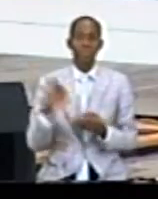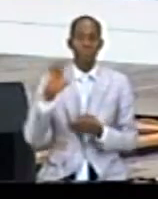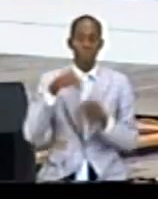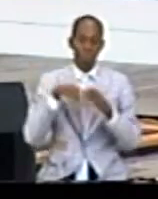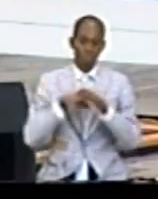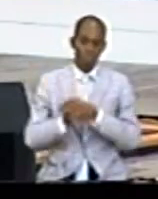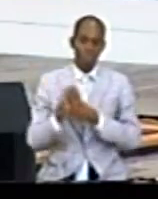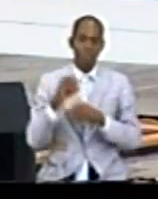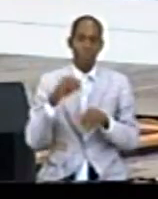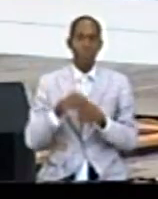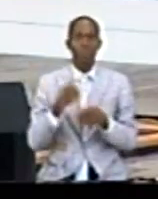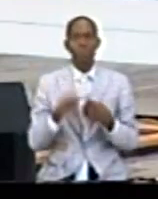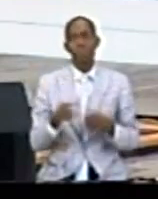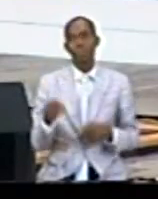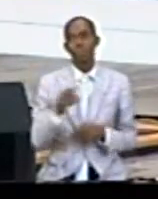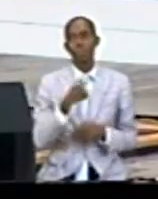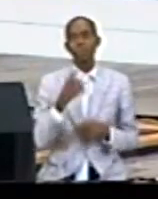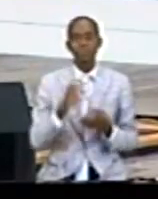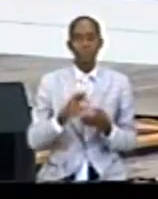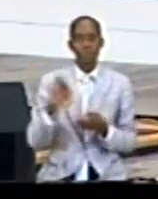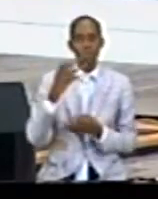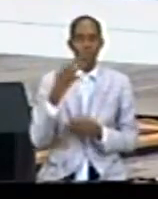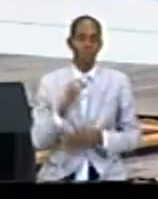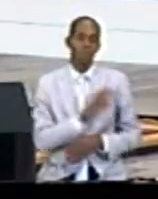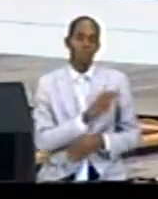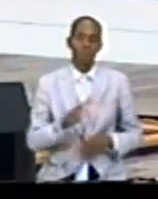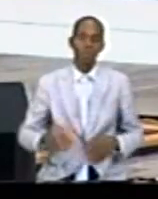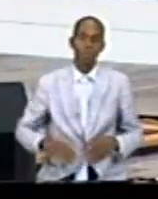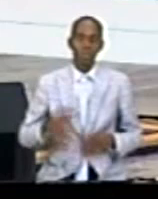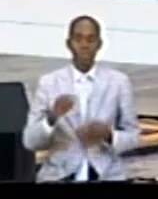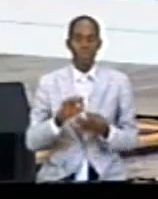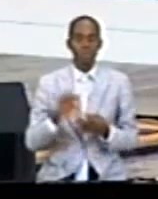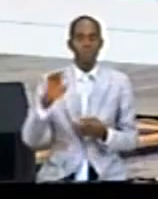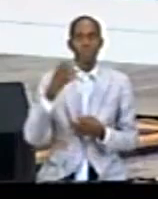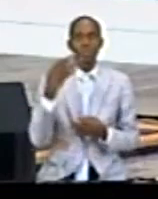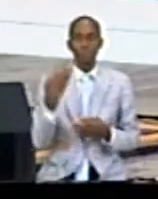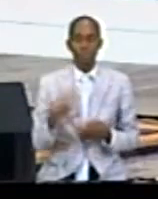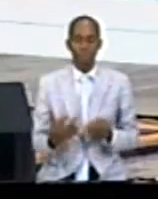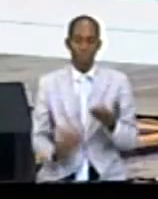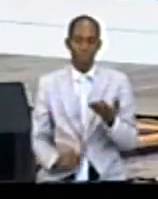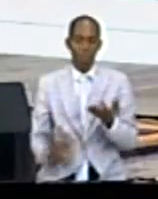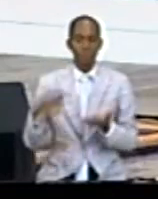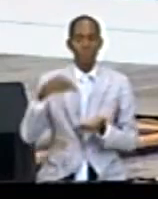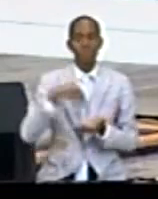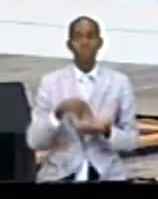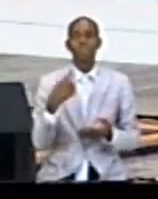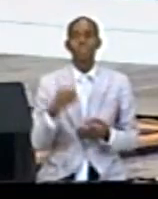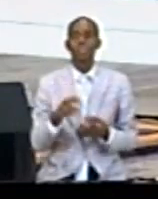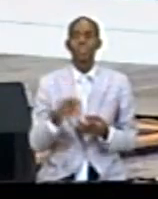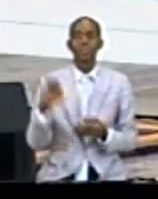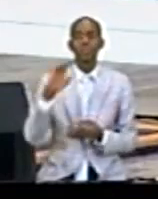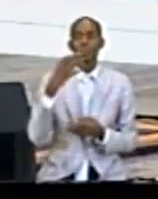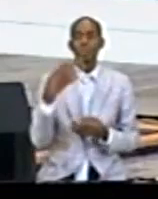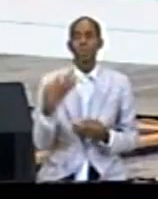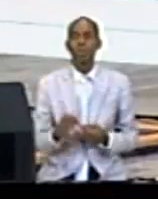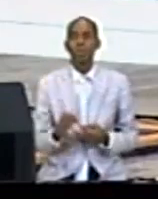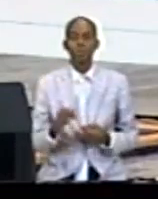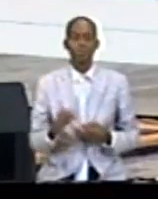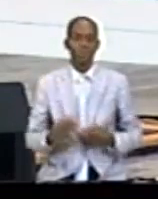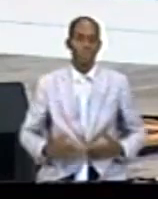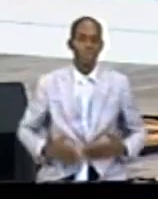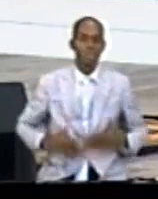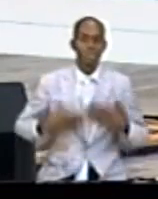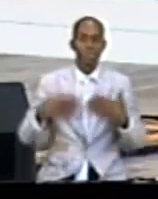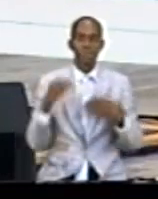you. The Spirit of Christ. The Spirit of resurrection. The Spirit of life in